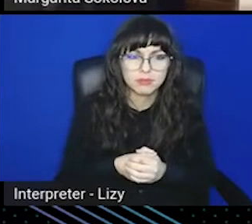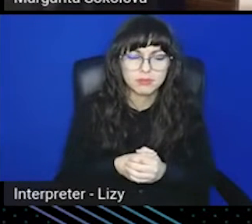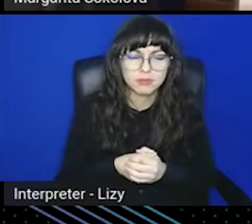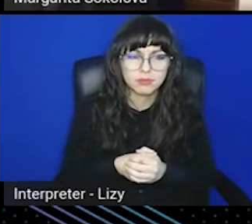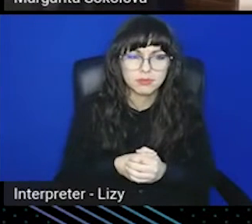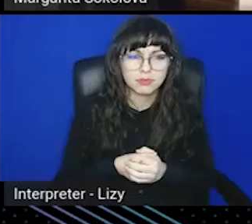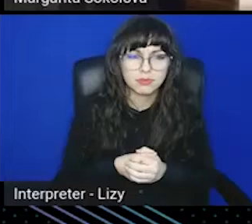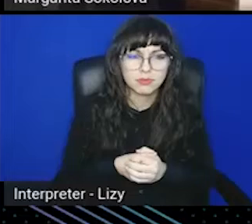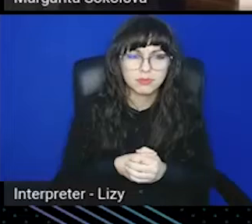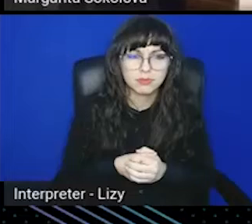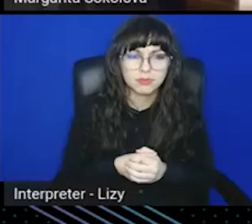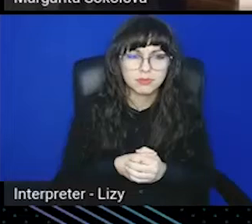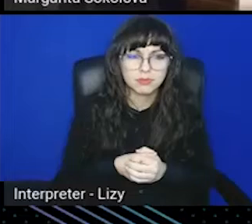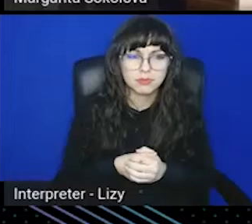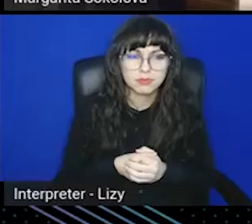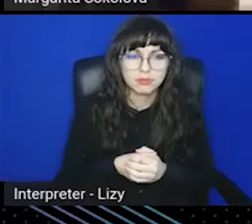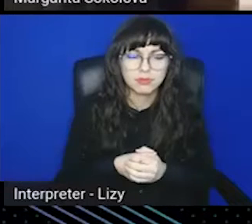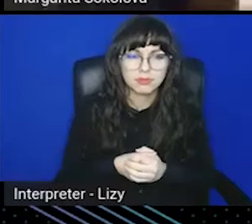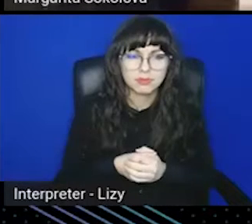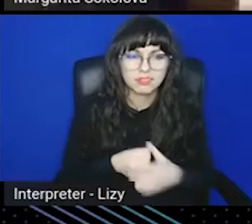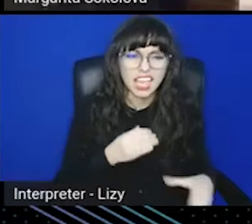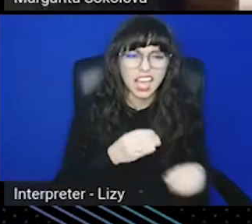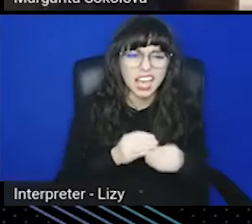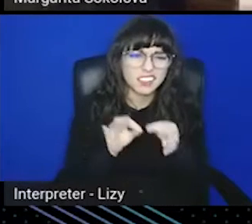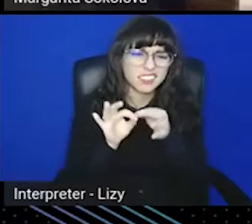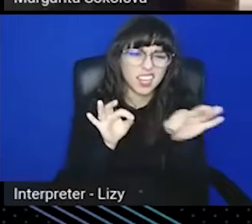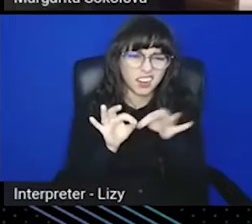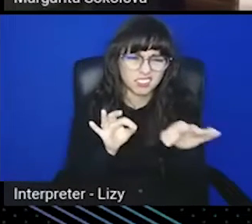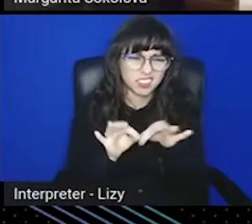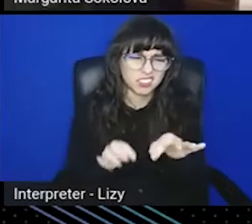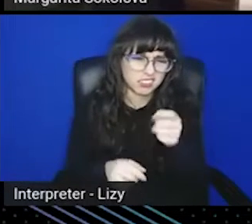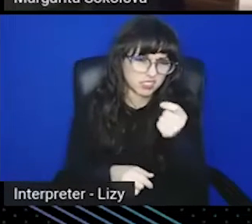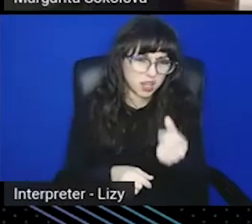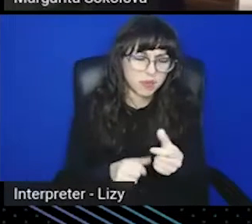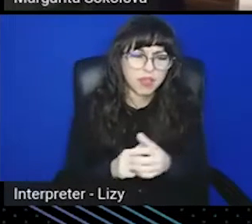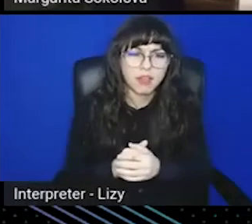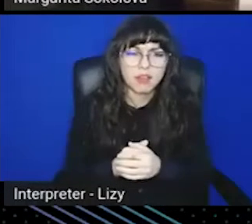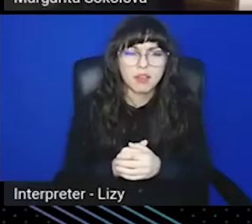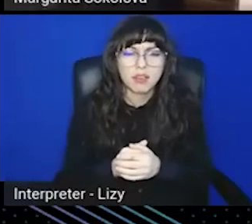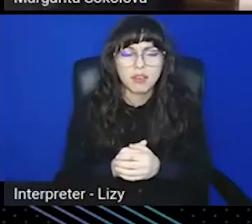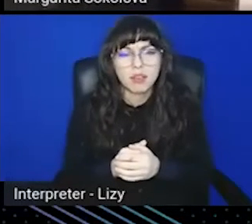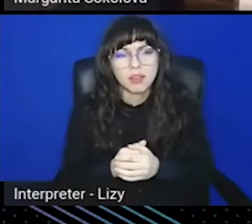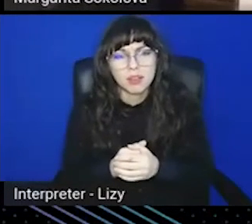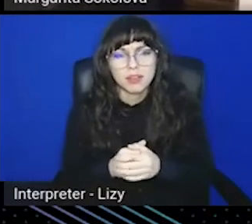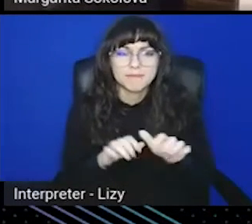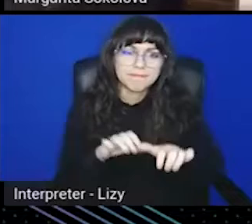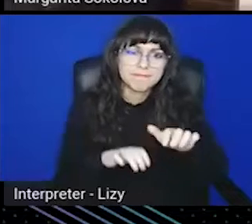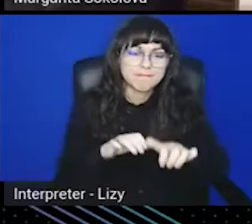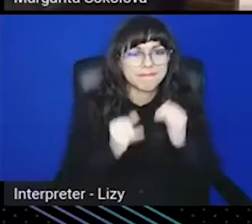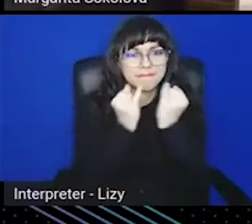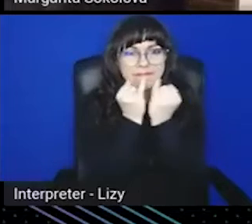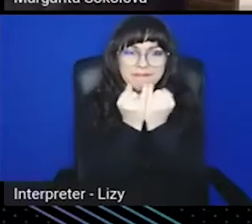Just to add a bit of text. So let's see.